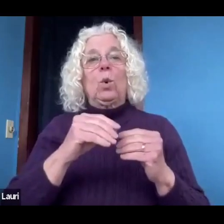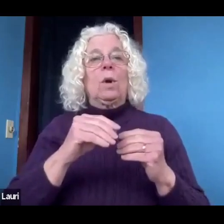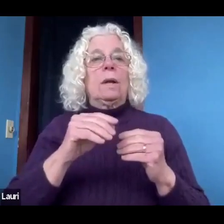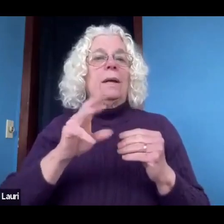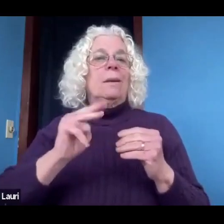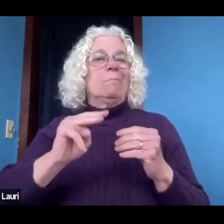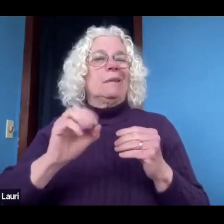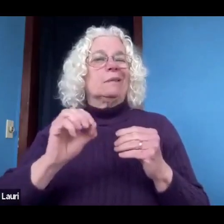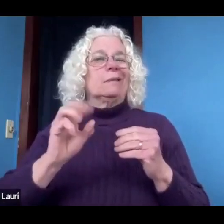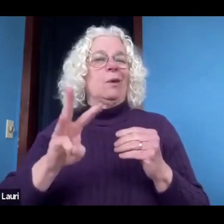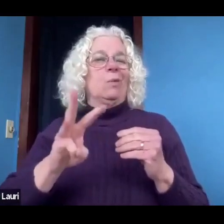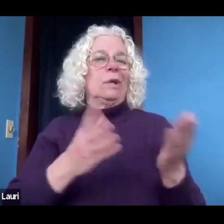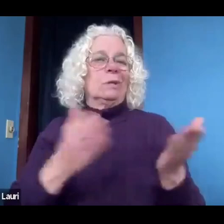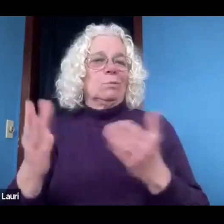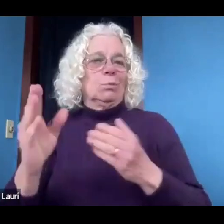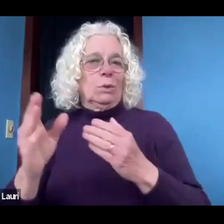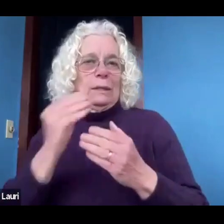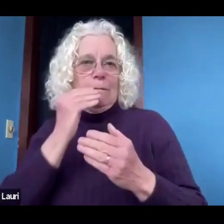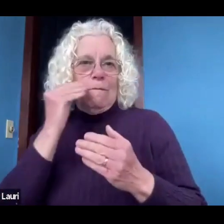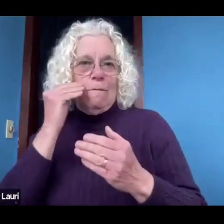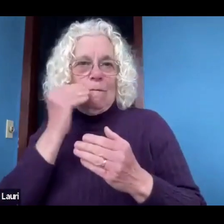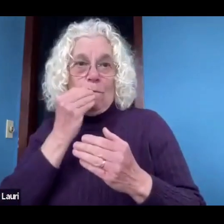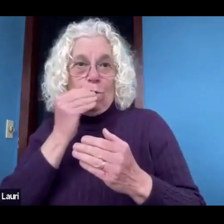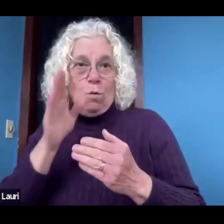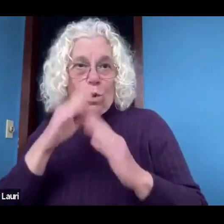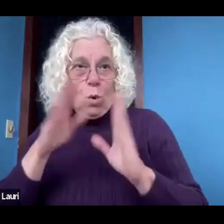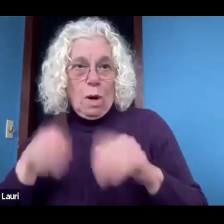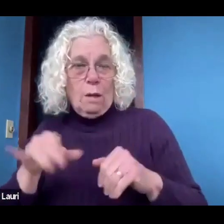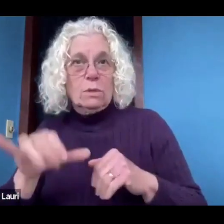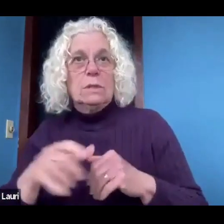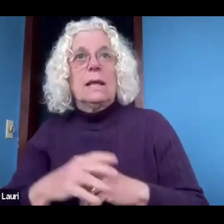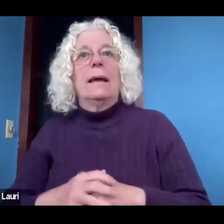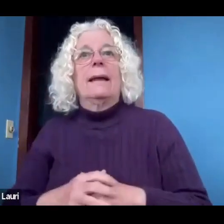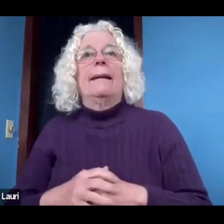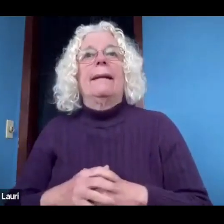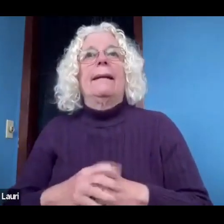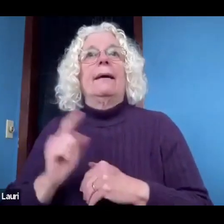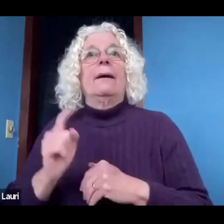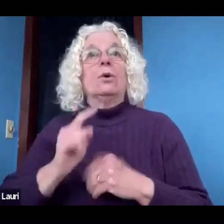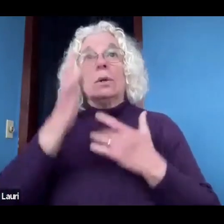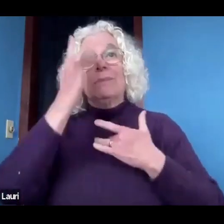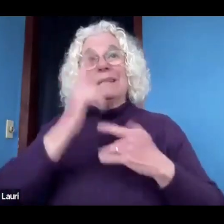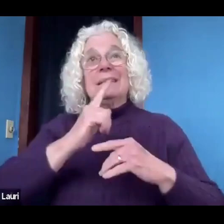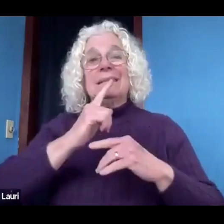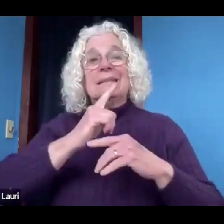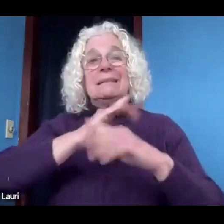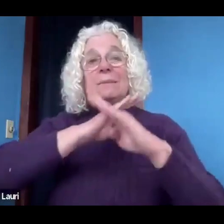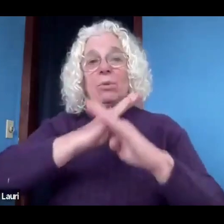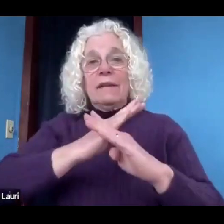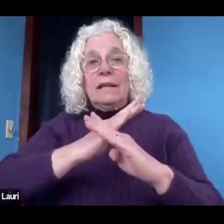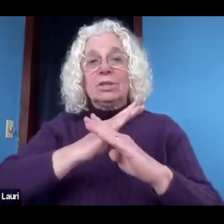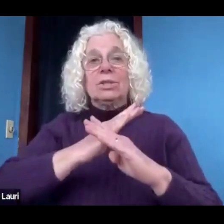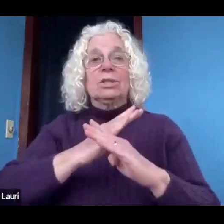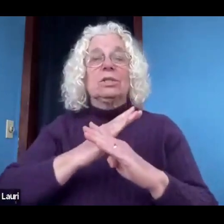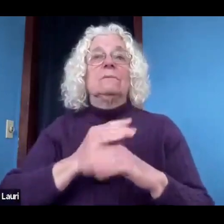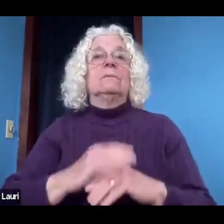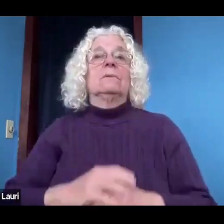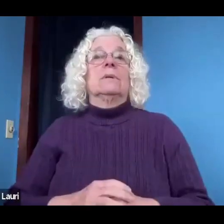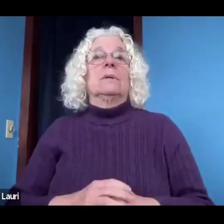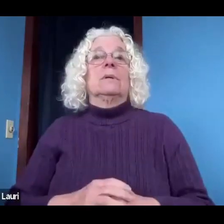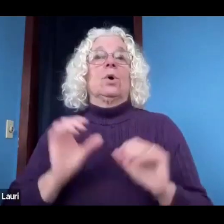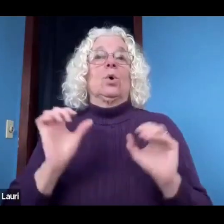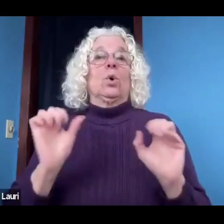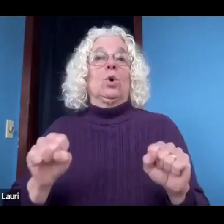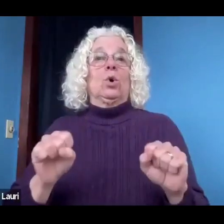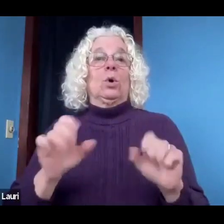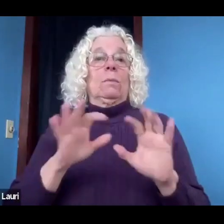Meals on Wheels in our region. It could be things like disease prevention and health promotion programs. And it can also include things like